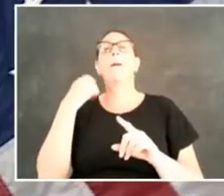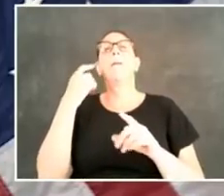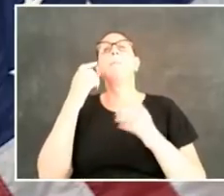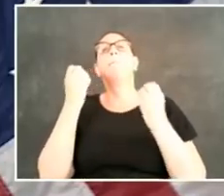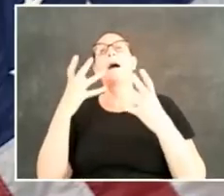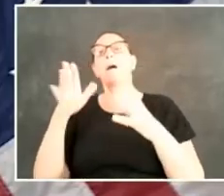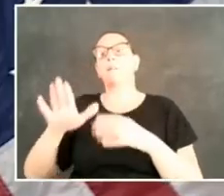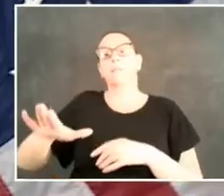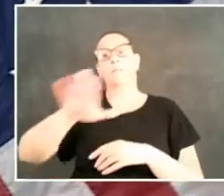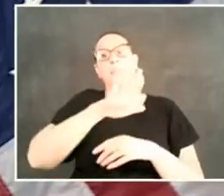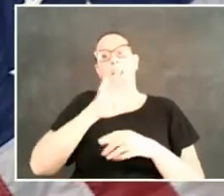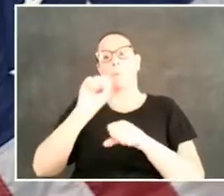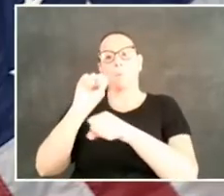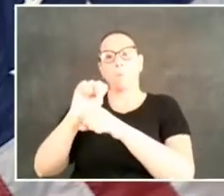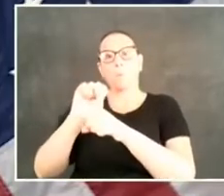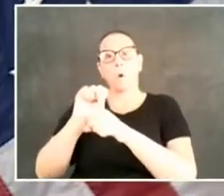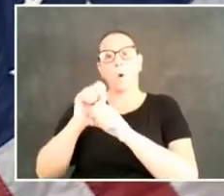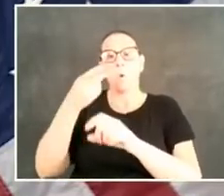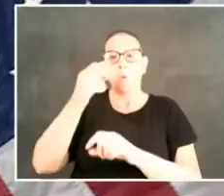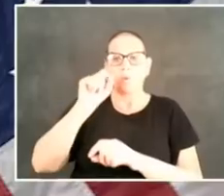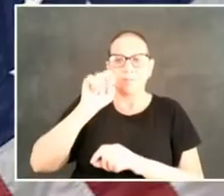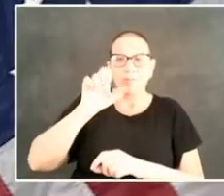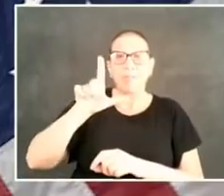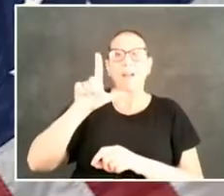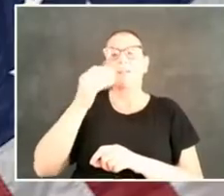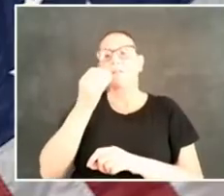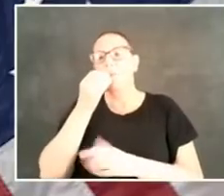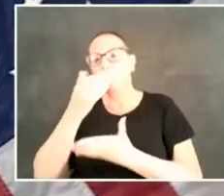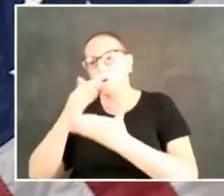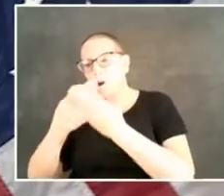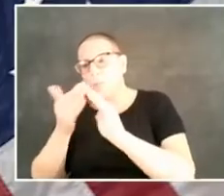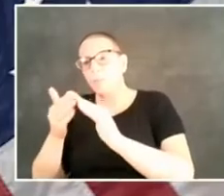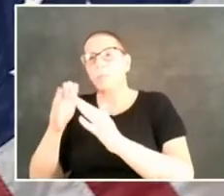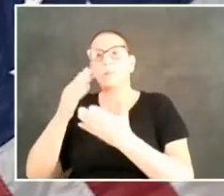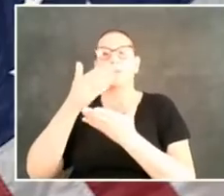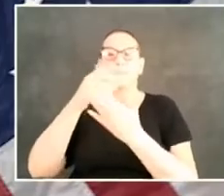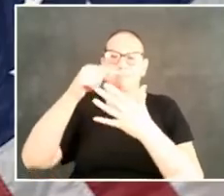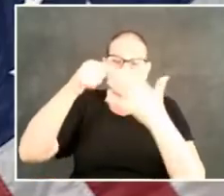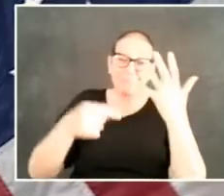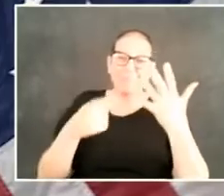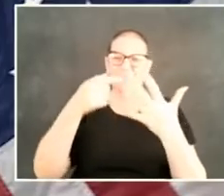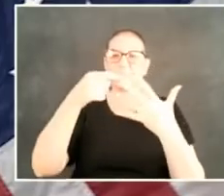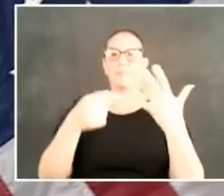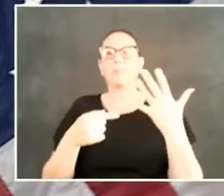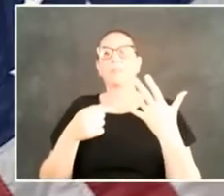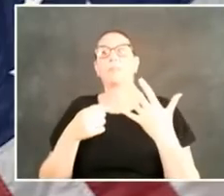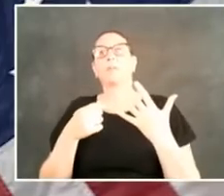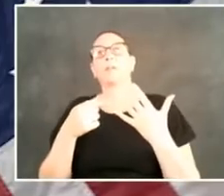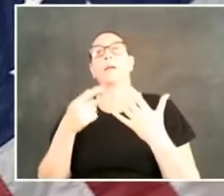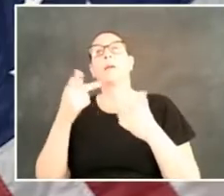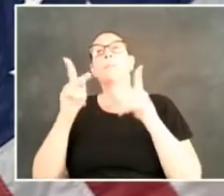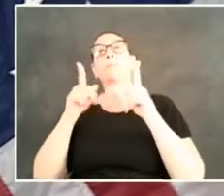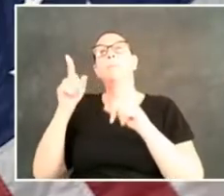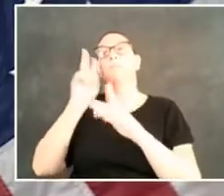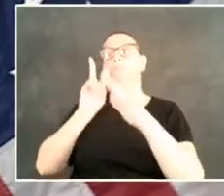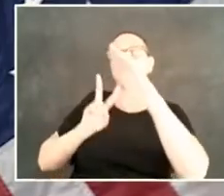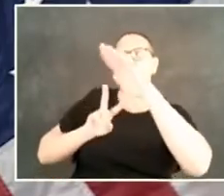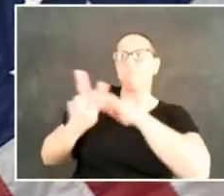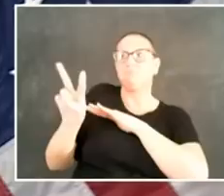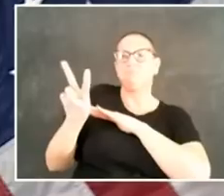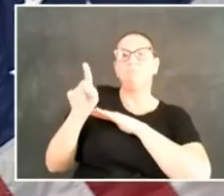estimated that 30% of some of those businesses will not come back, leaving this community in dire economic